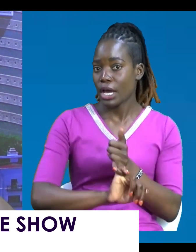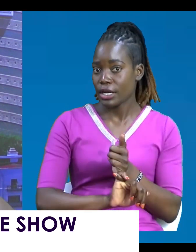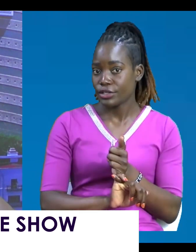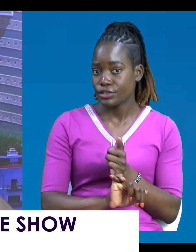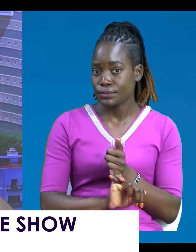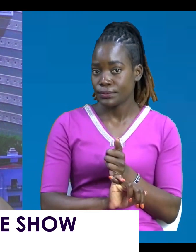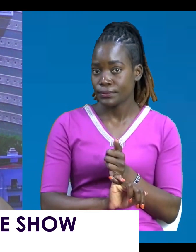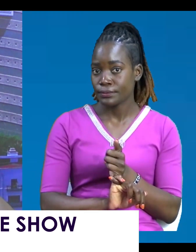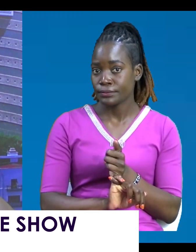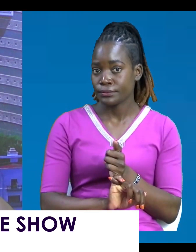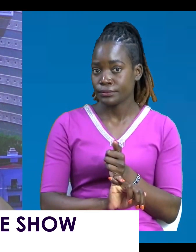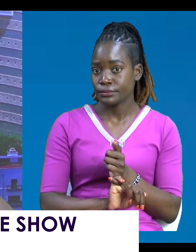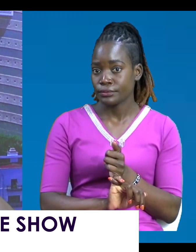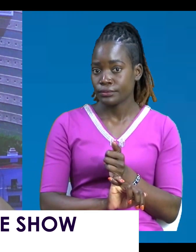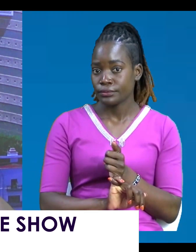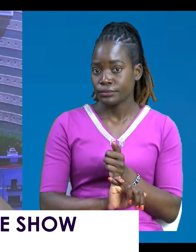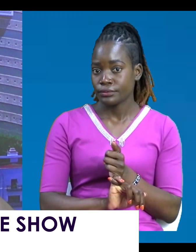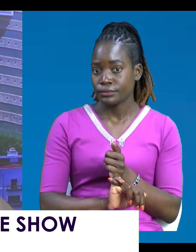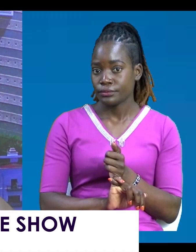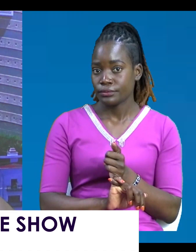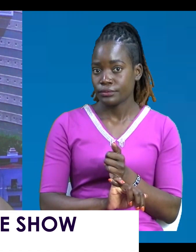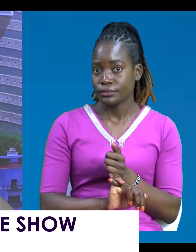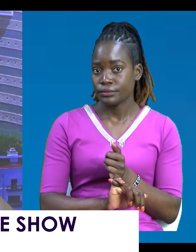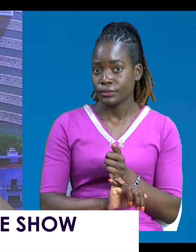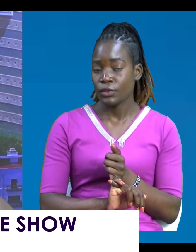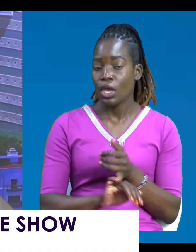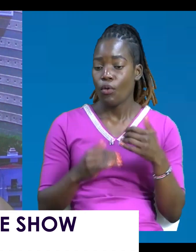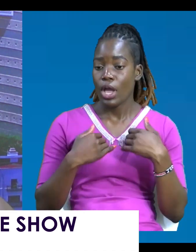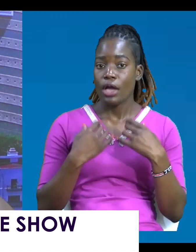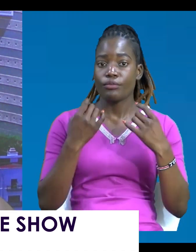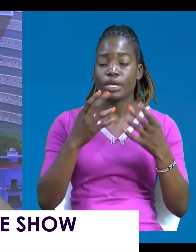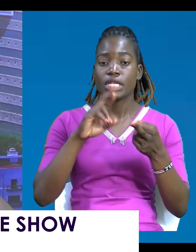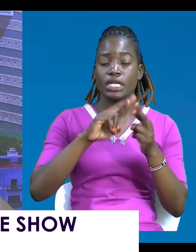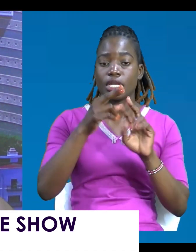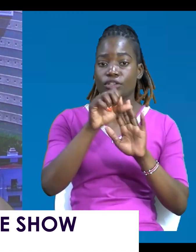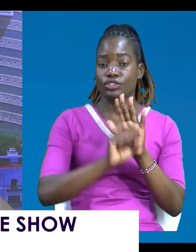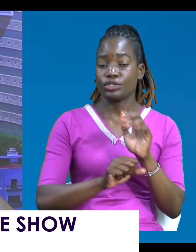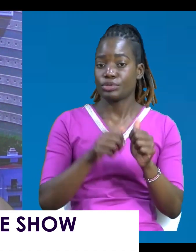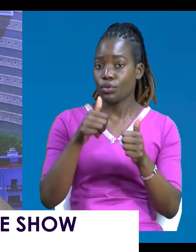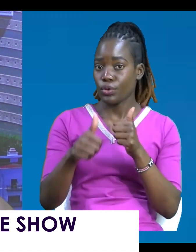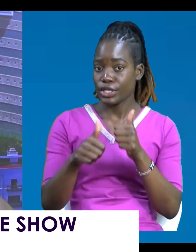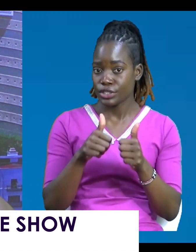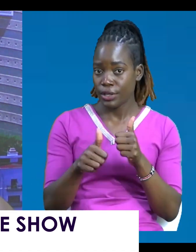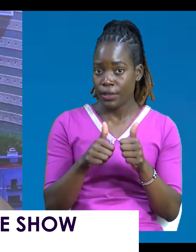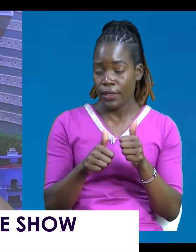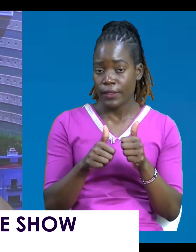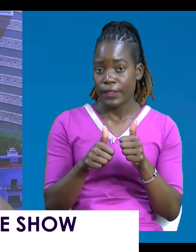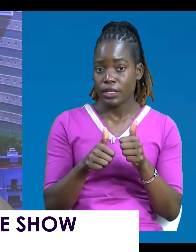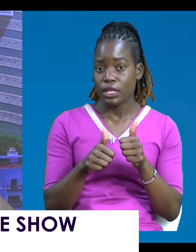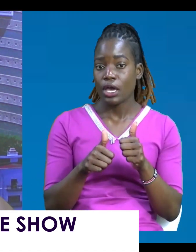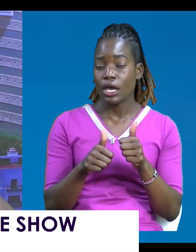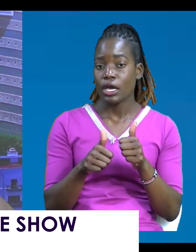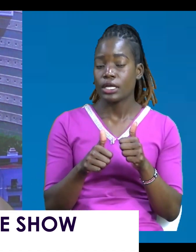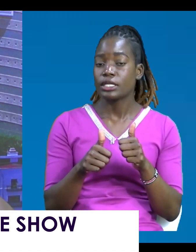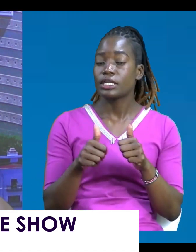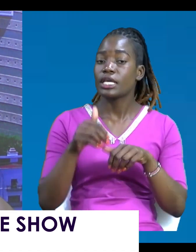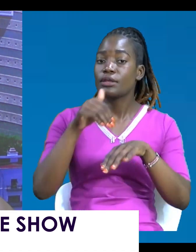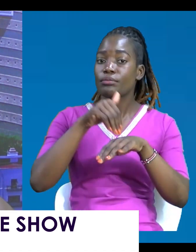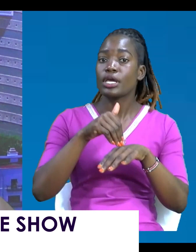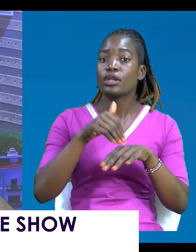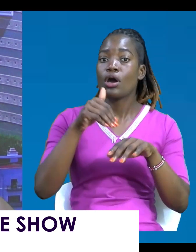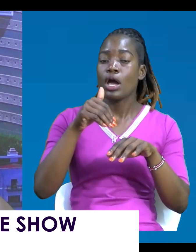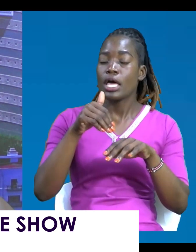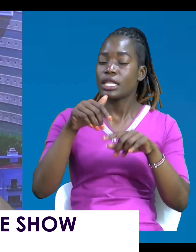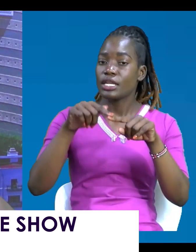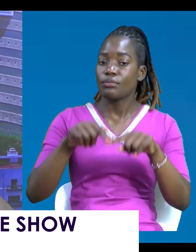relationships. You know, there are many relationships that are interdependent.